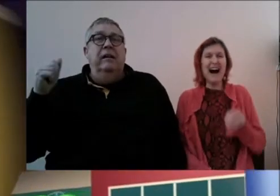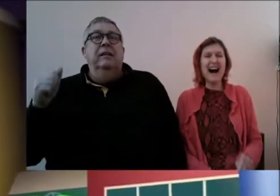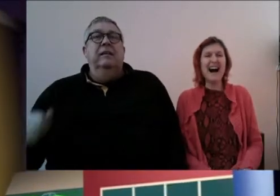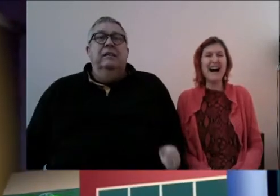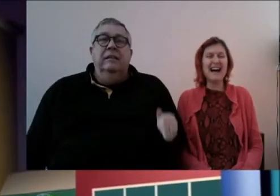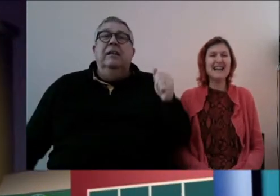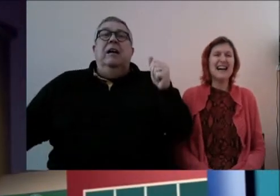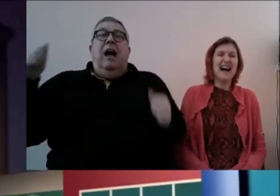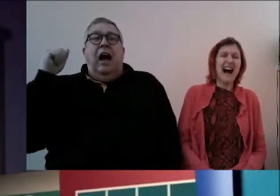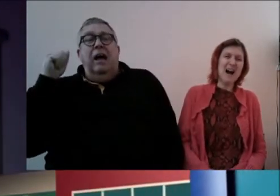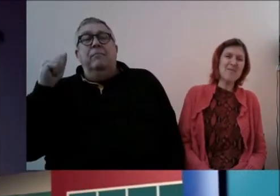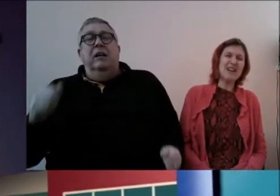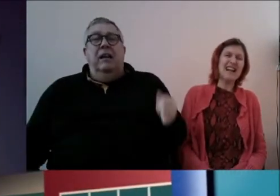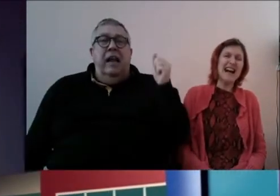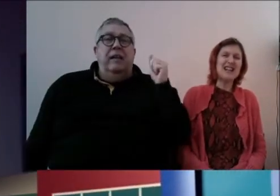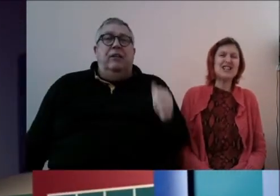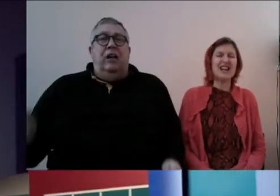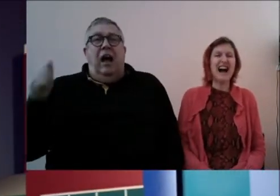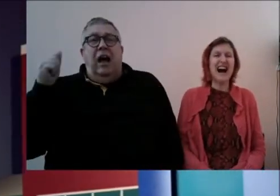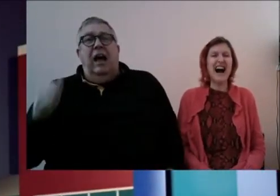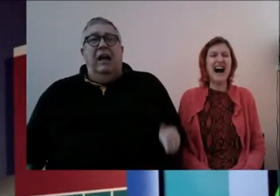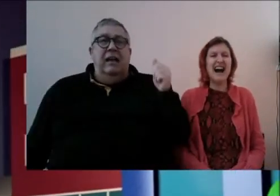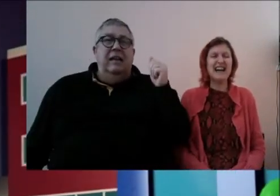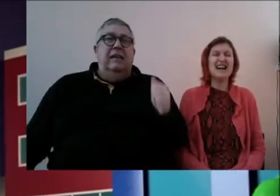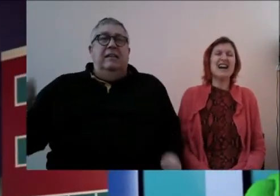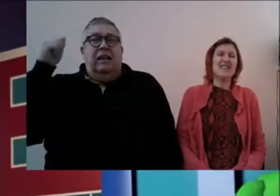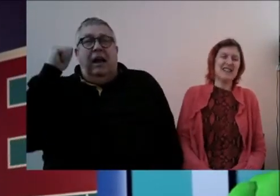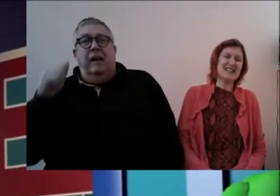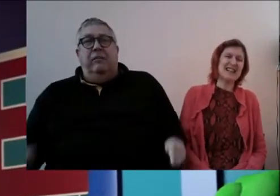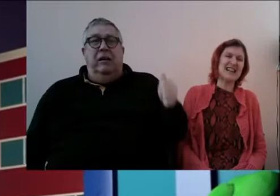shout. I'm gonna let it shine.